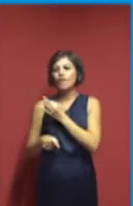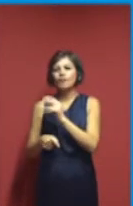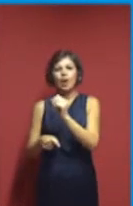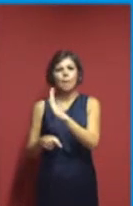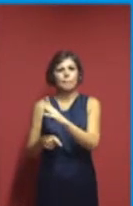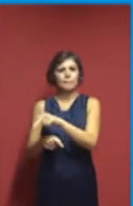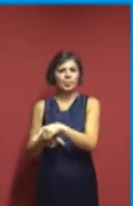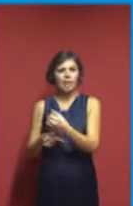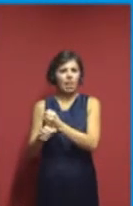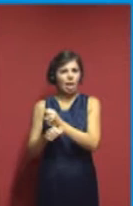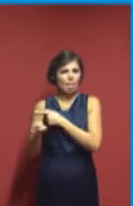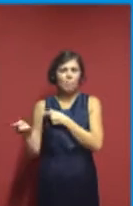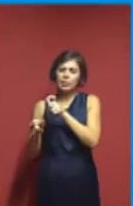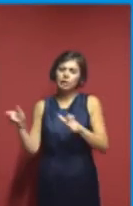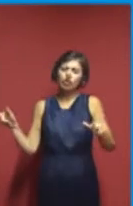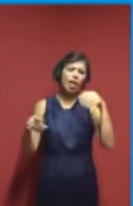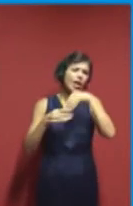stuff that we just seen before,